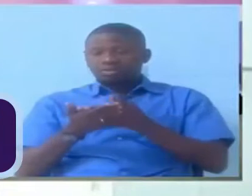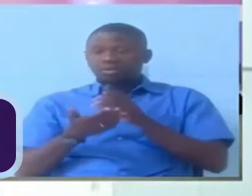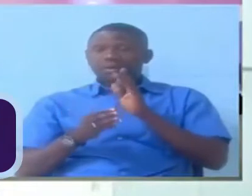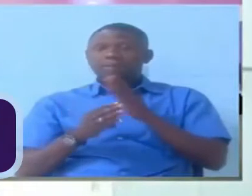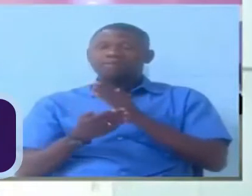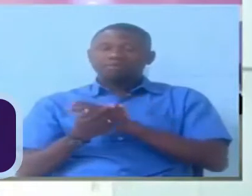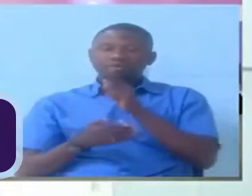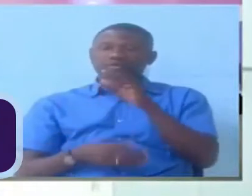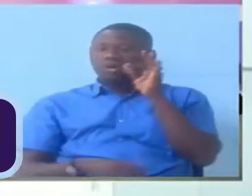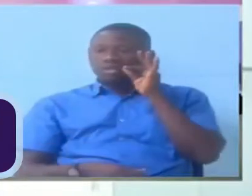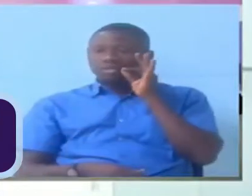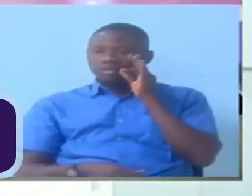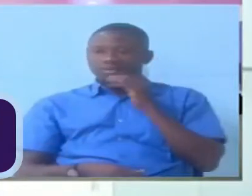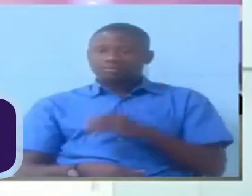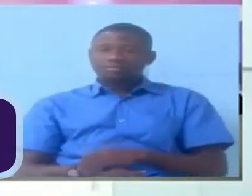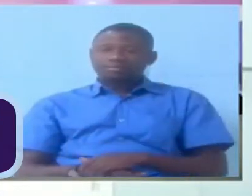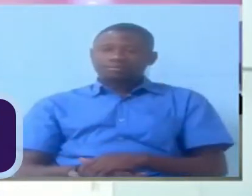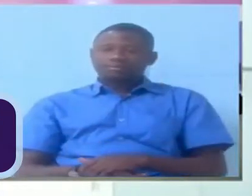personally.